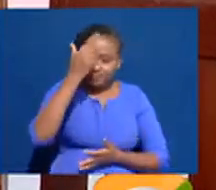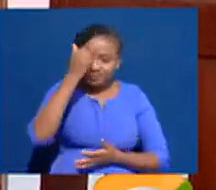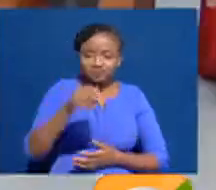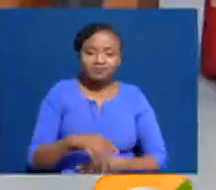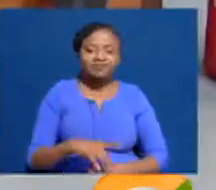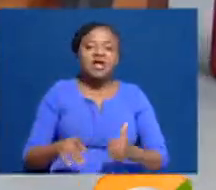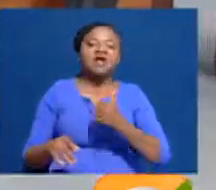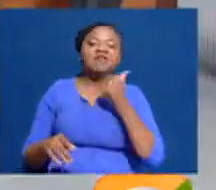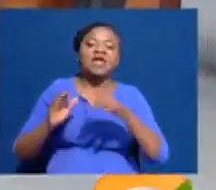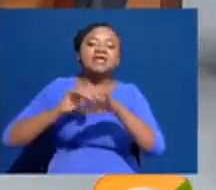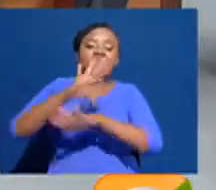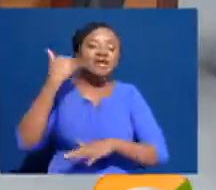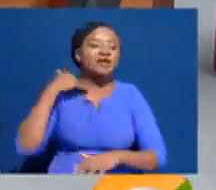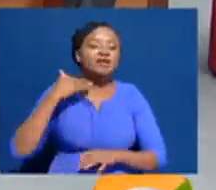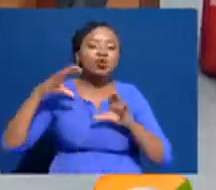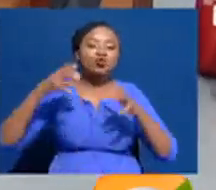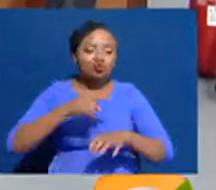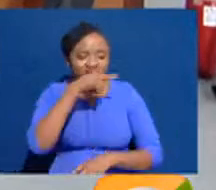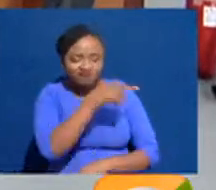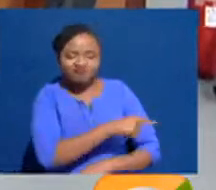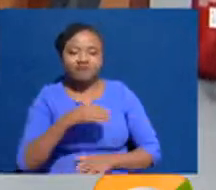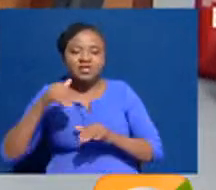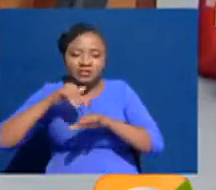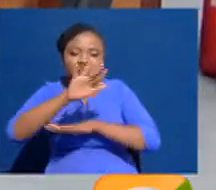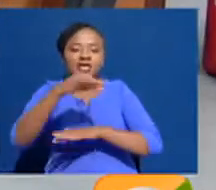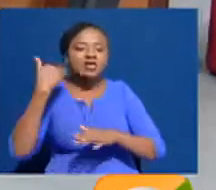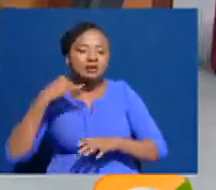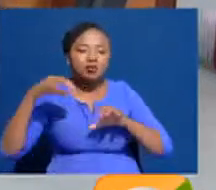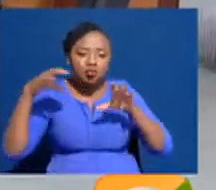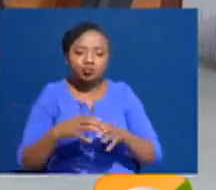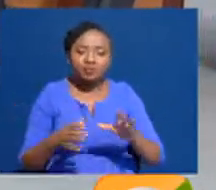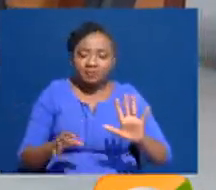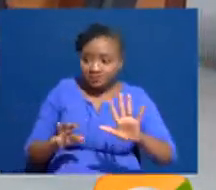Was vandalized. They send goons. Was. Tomorrow morning as we wake up,